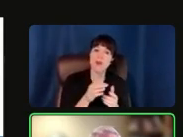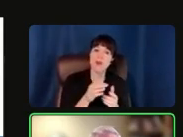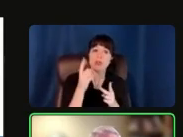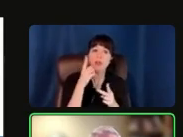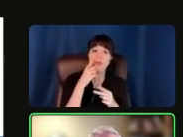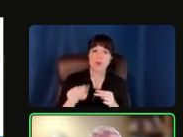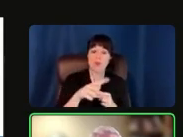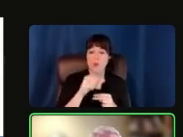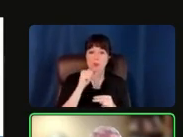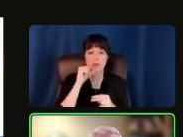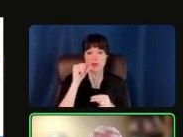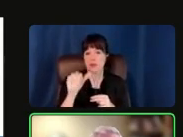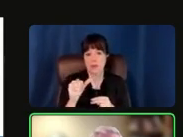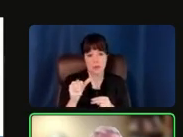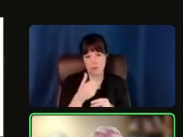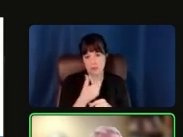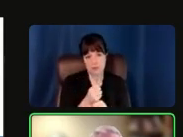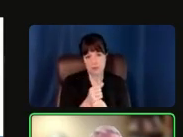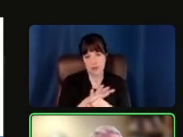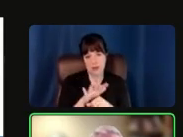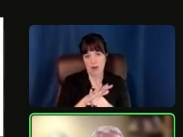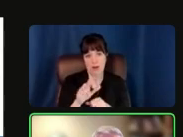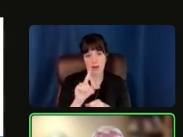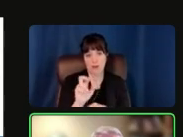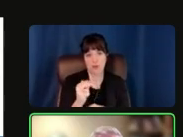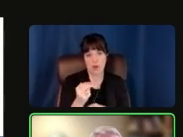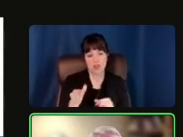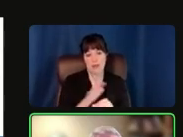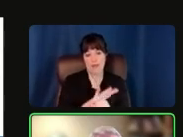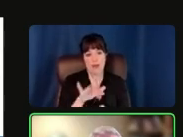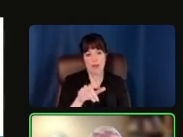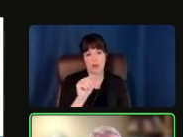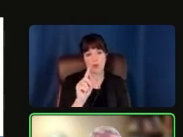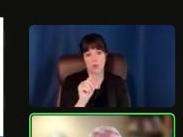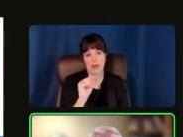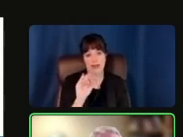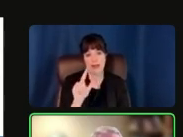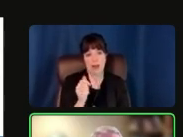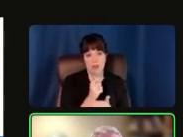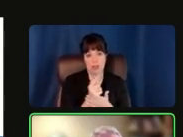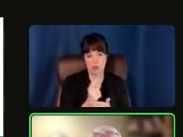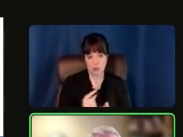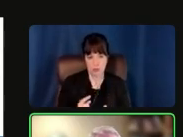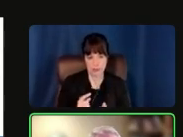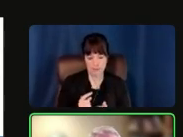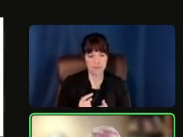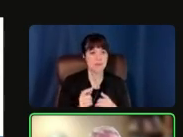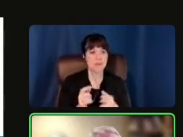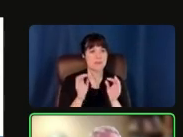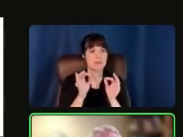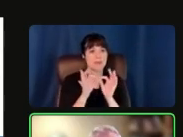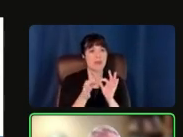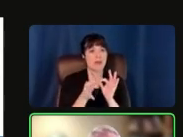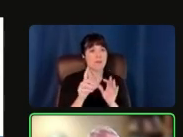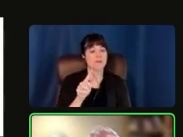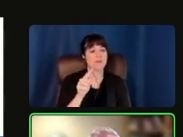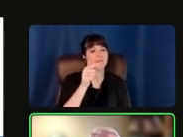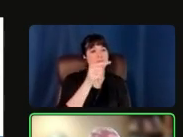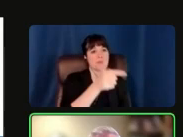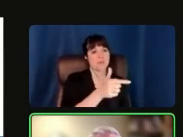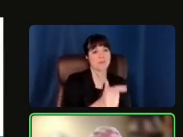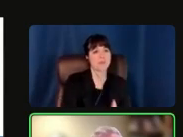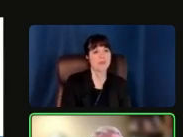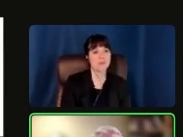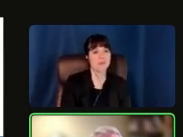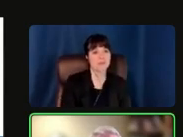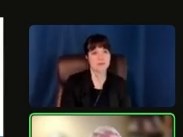to fill a 20-gallon cart every week. The weekly 20-gallon service will still be offered as an available option. This